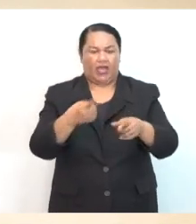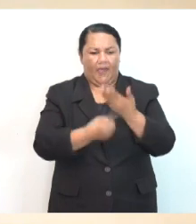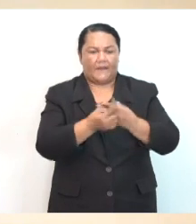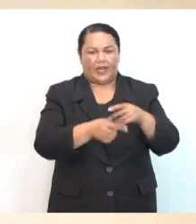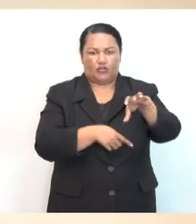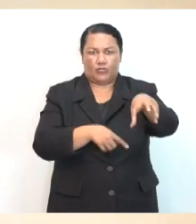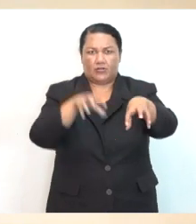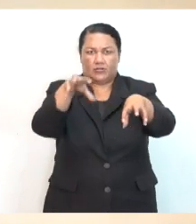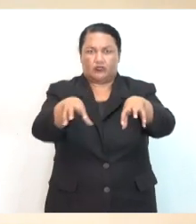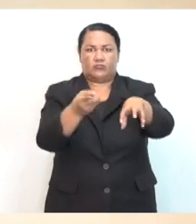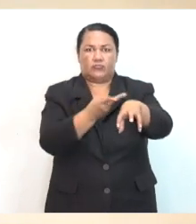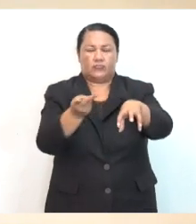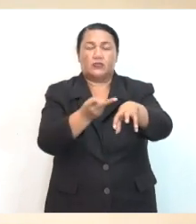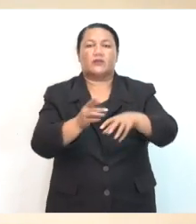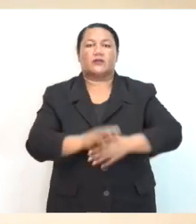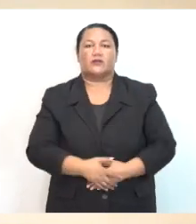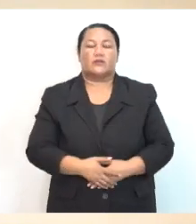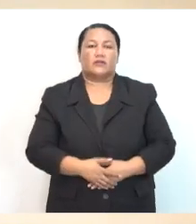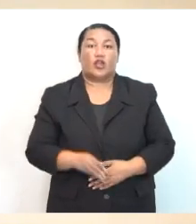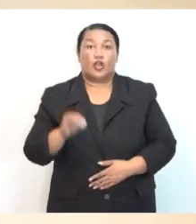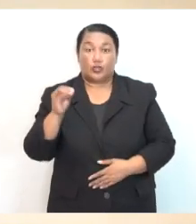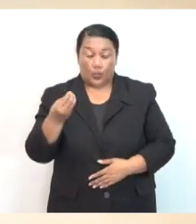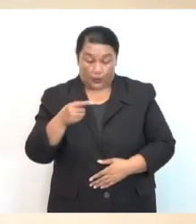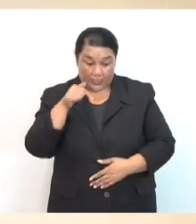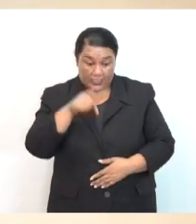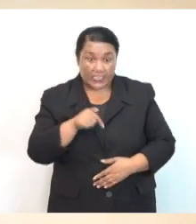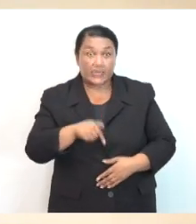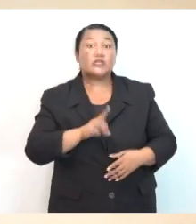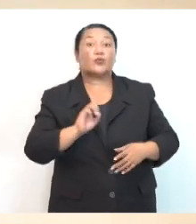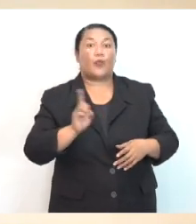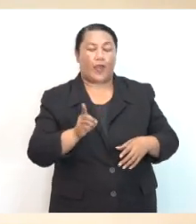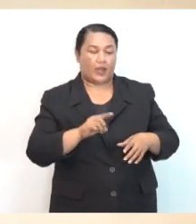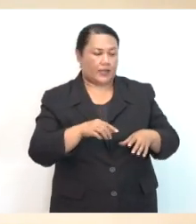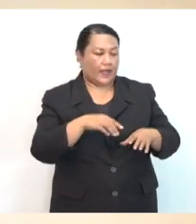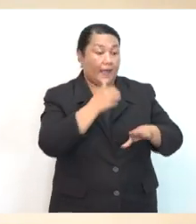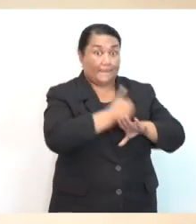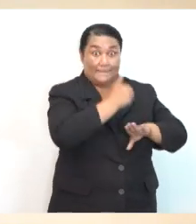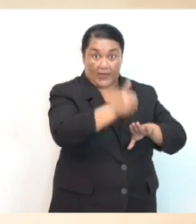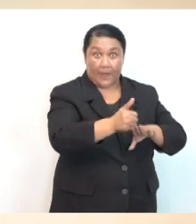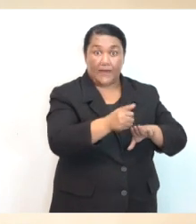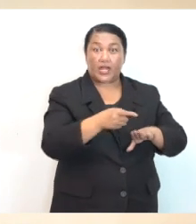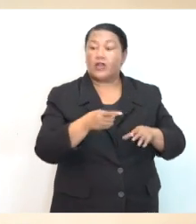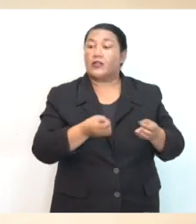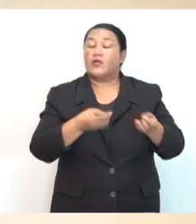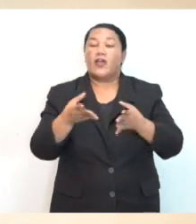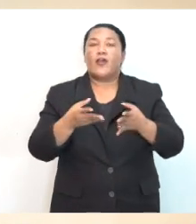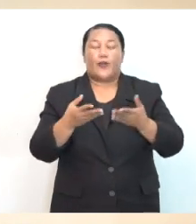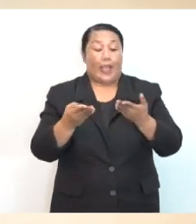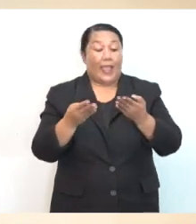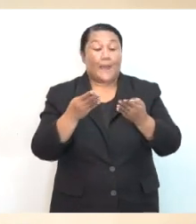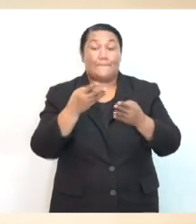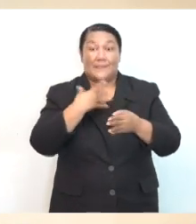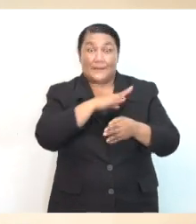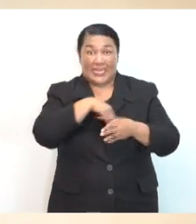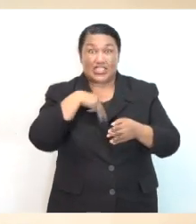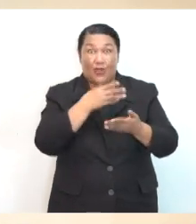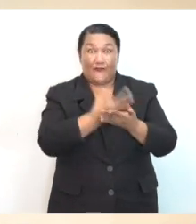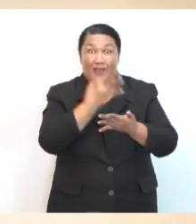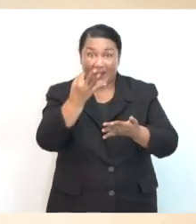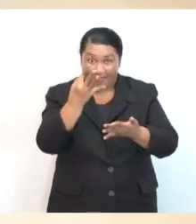did through the last 16 years. The Minister will work within the legal framework on the issue of